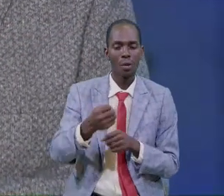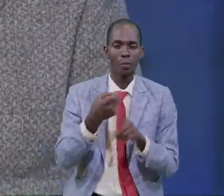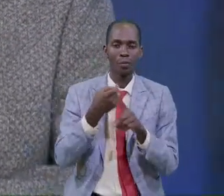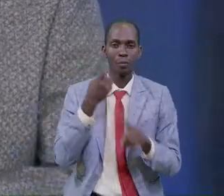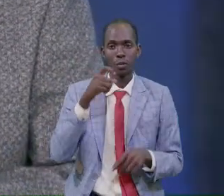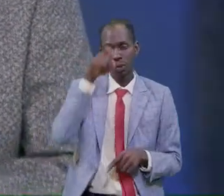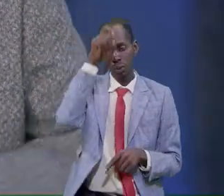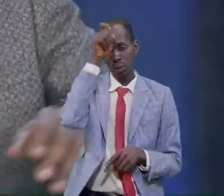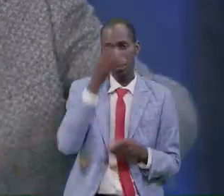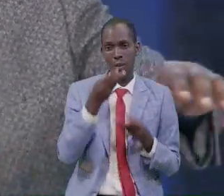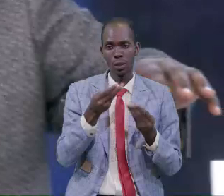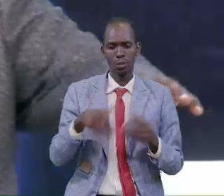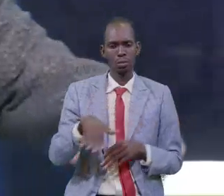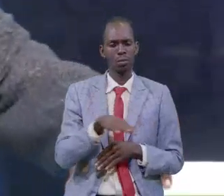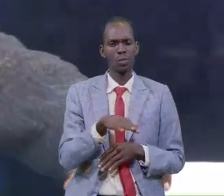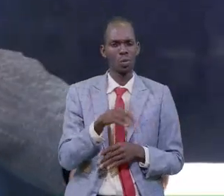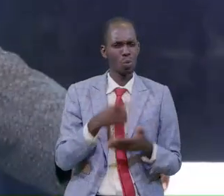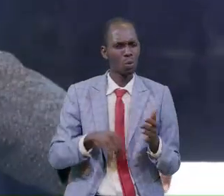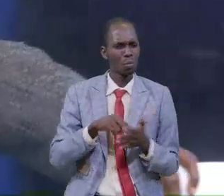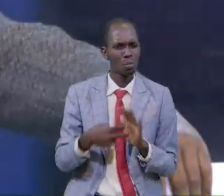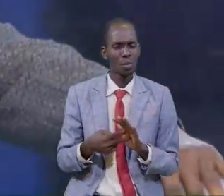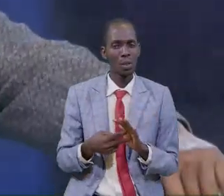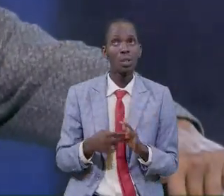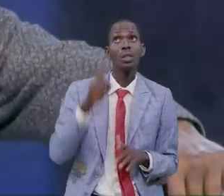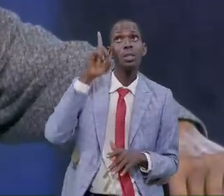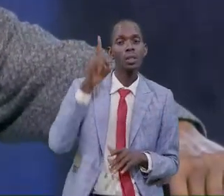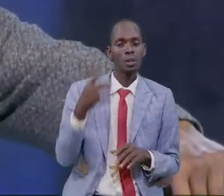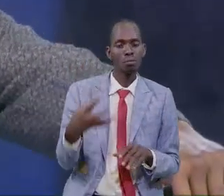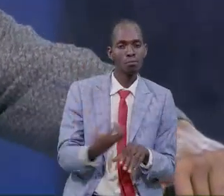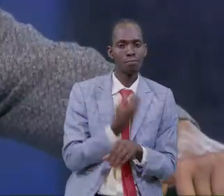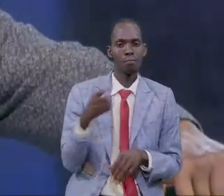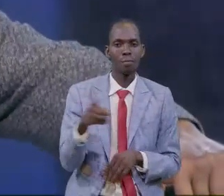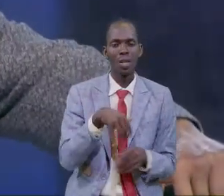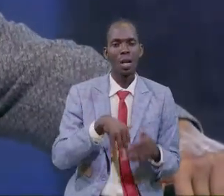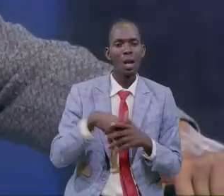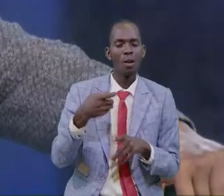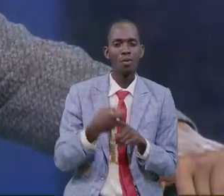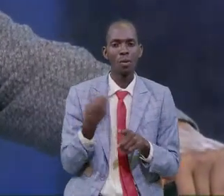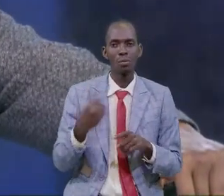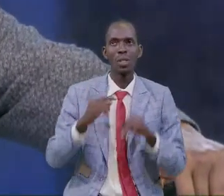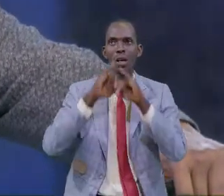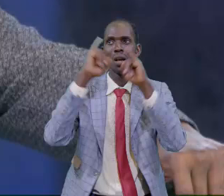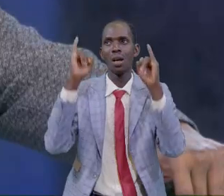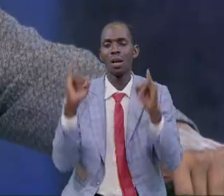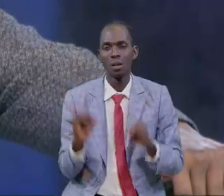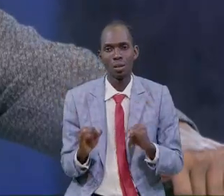What's that? He took them away from the gods and the idols of Egypt.